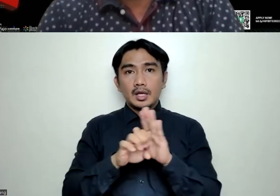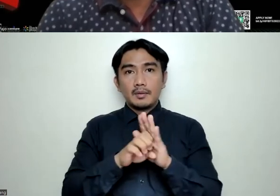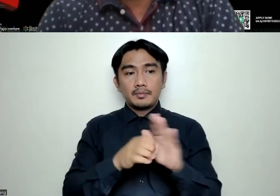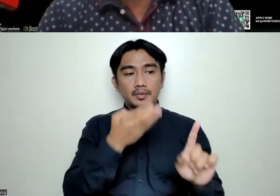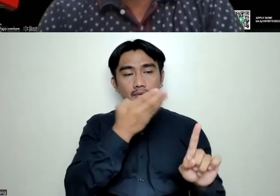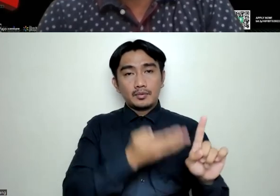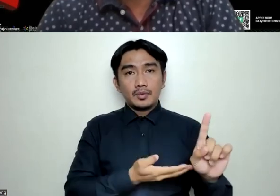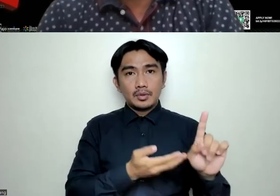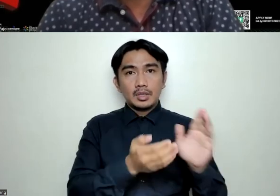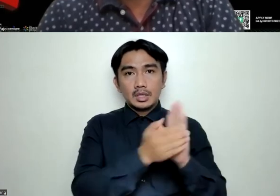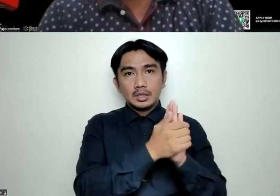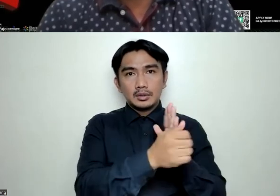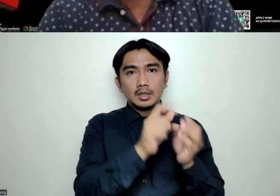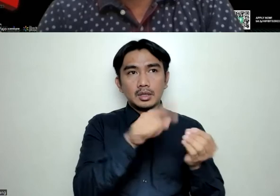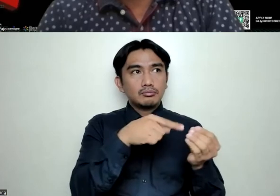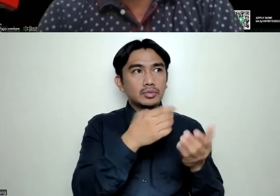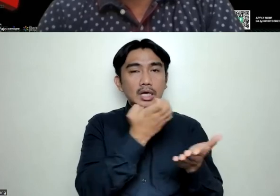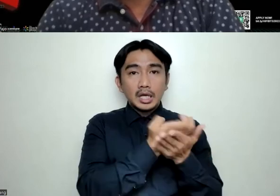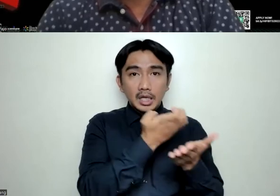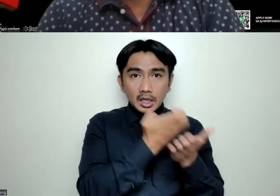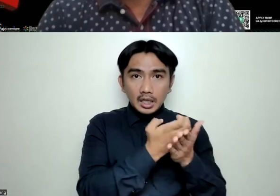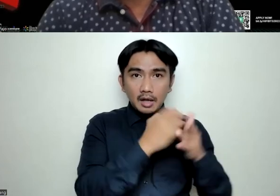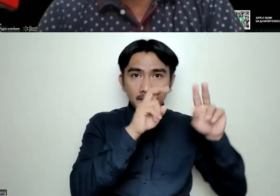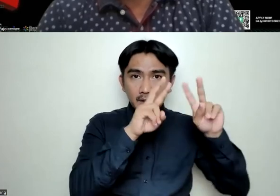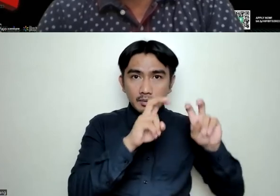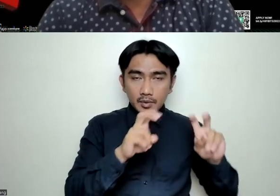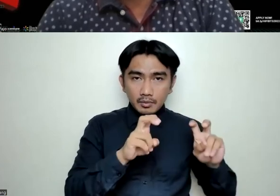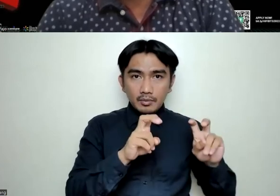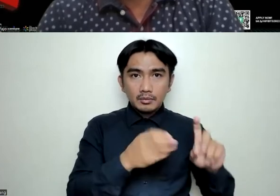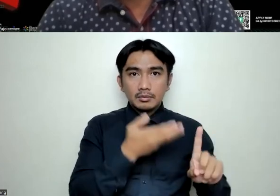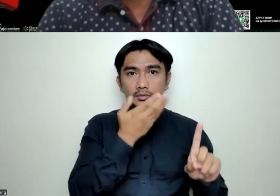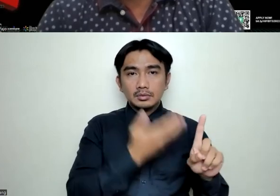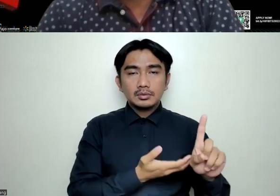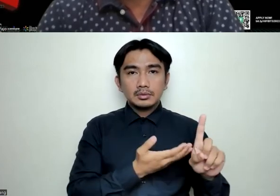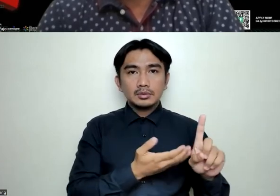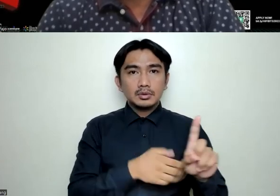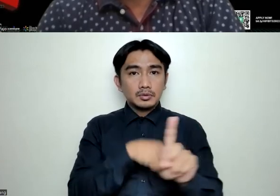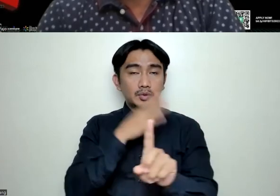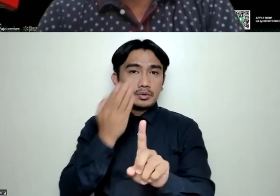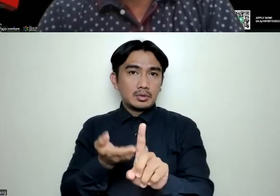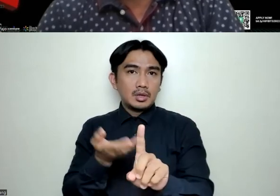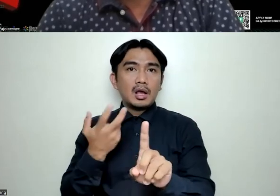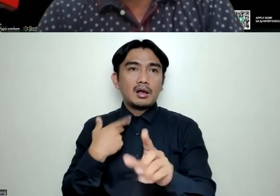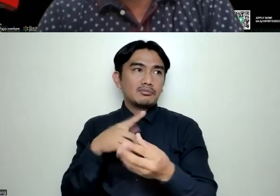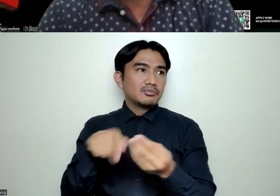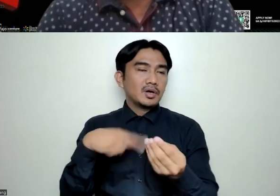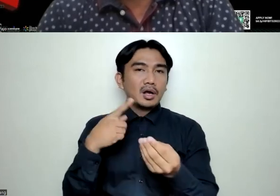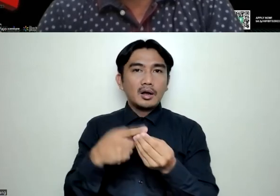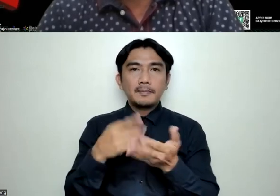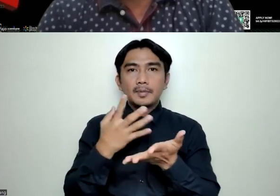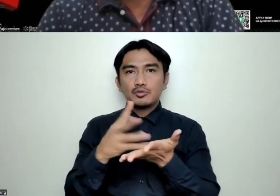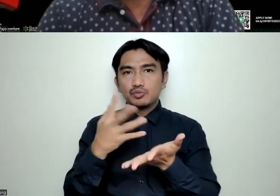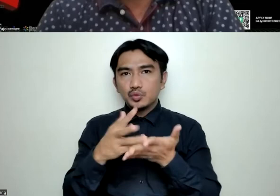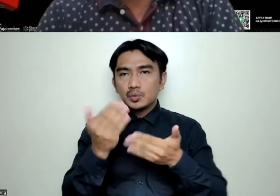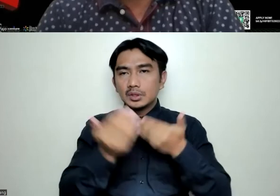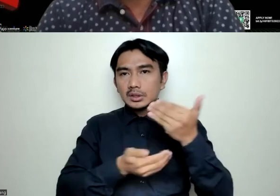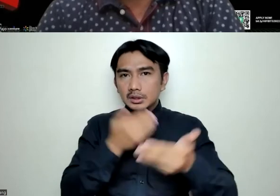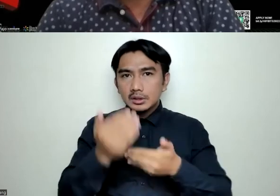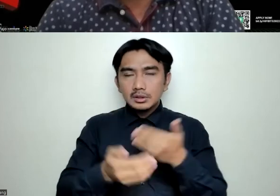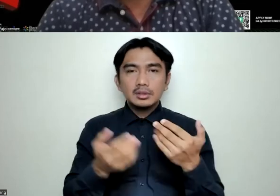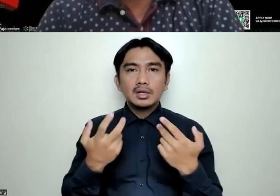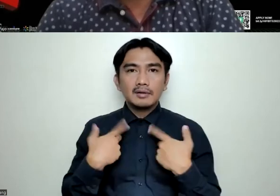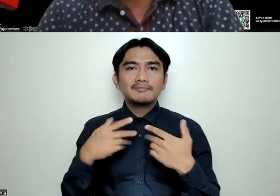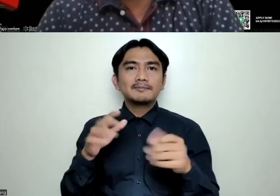in terms of economic valuation, not agricultural waste, circularity. So we have this pool of